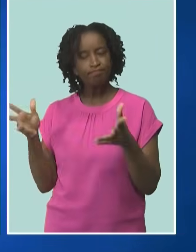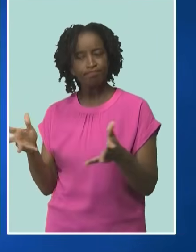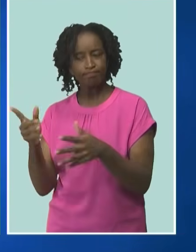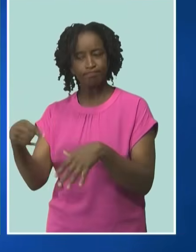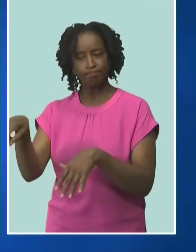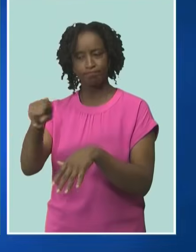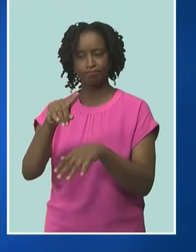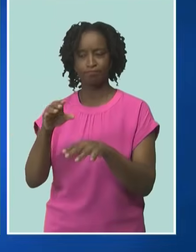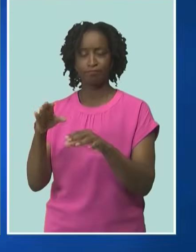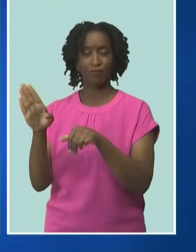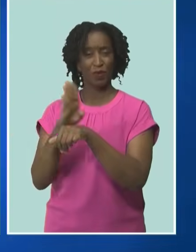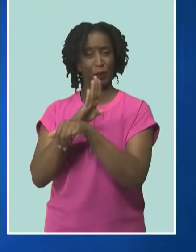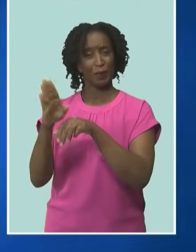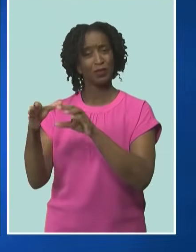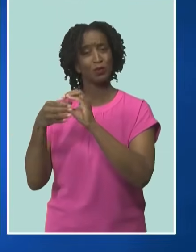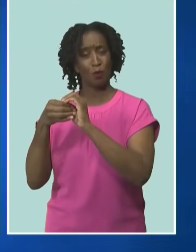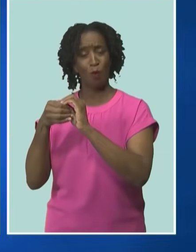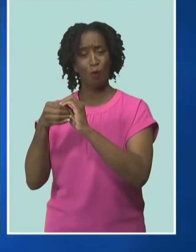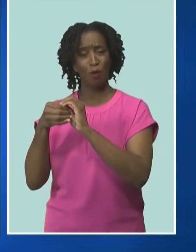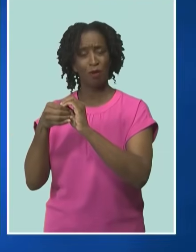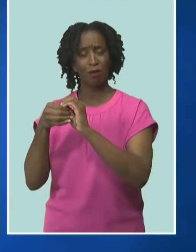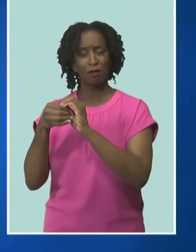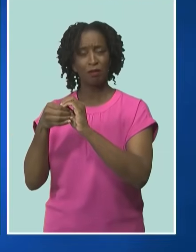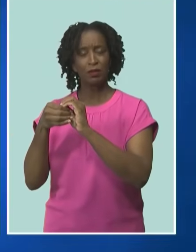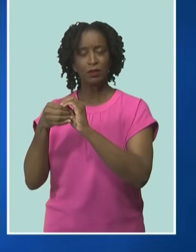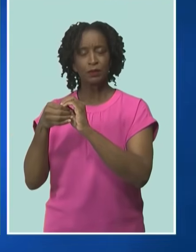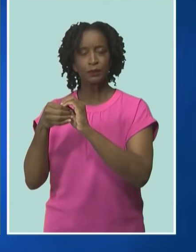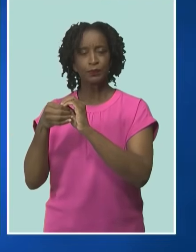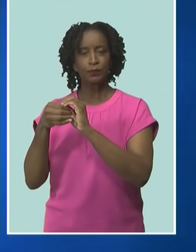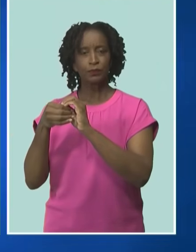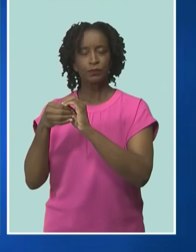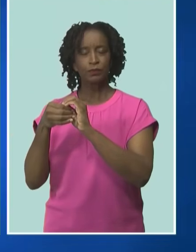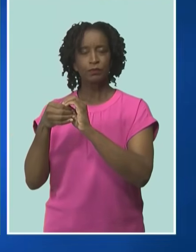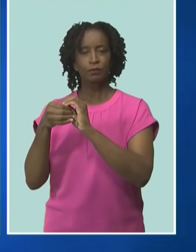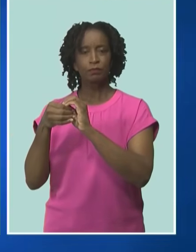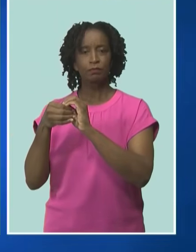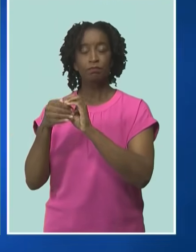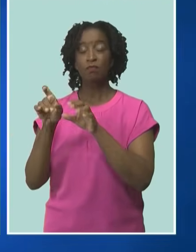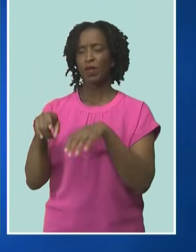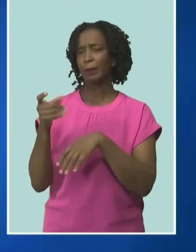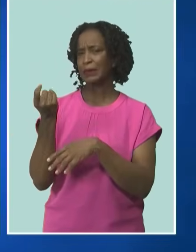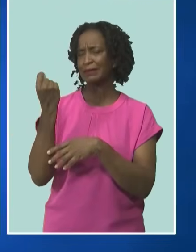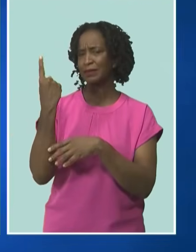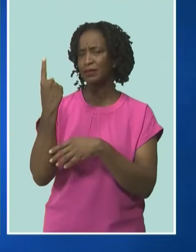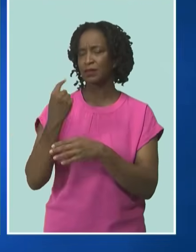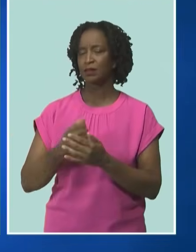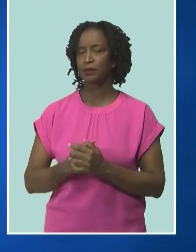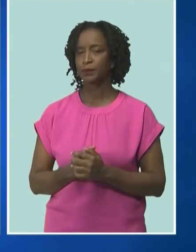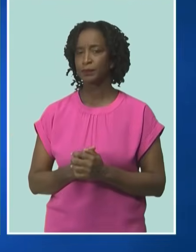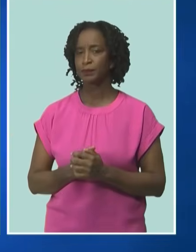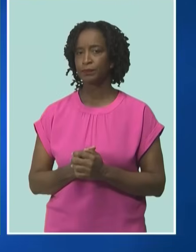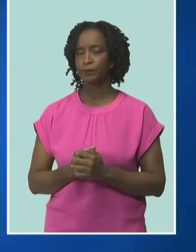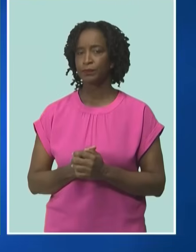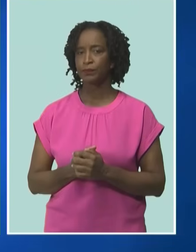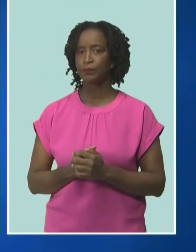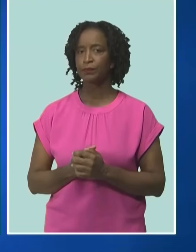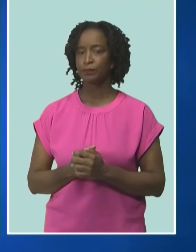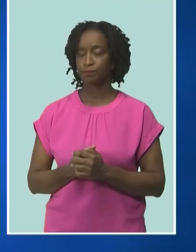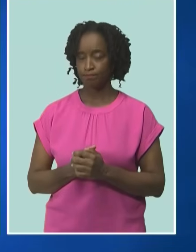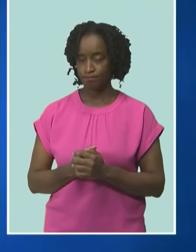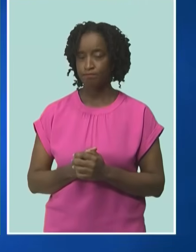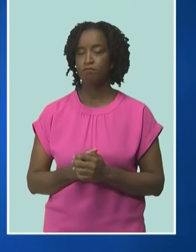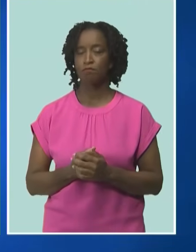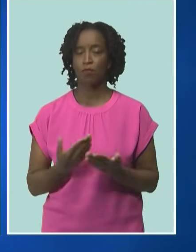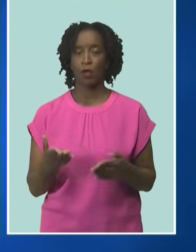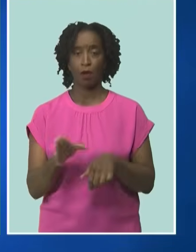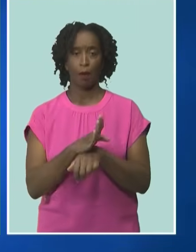that it is important to first of all appreciate what the various pieces of legislation that we